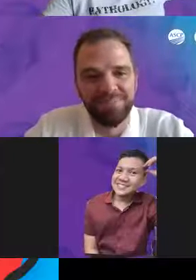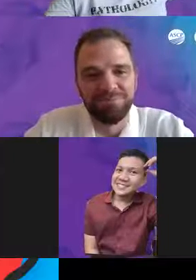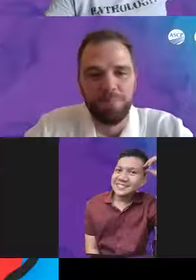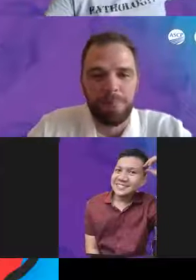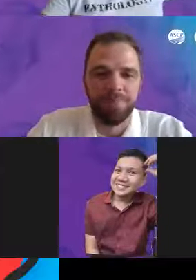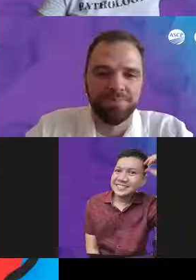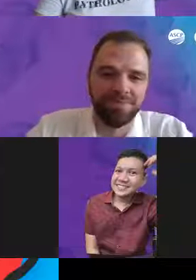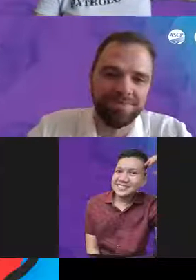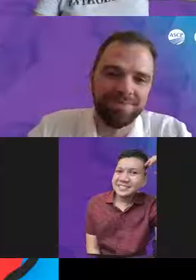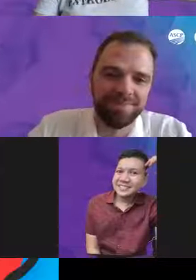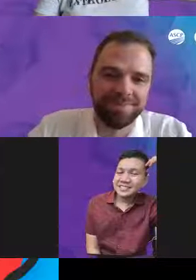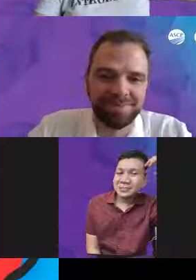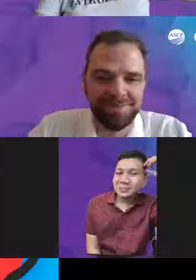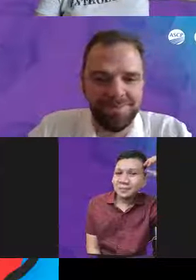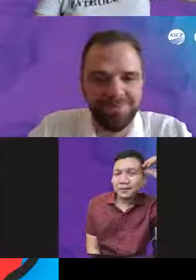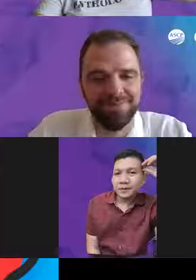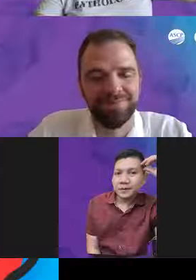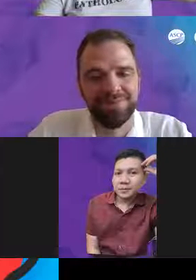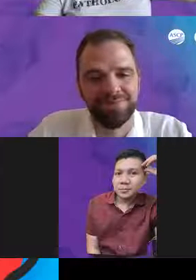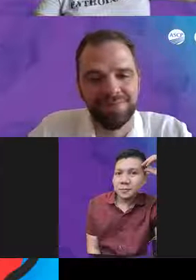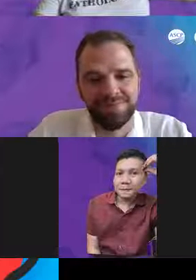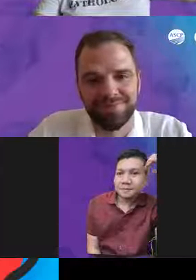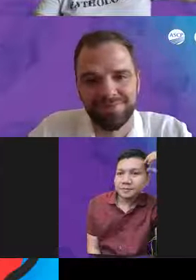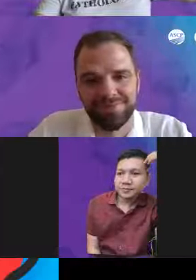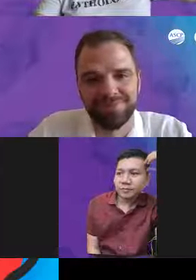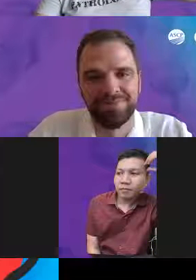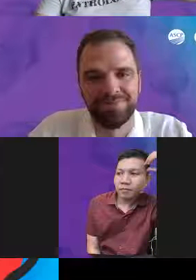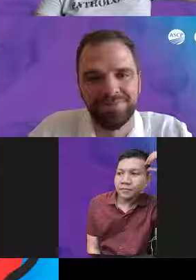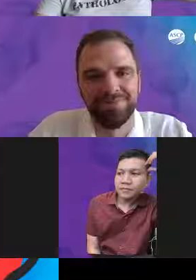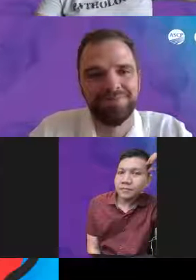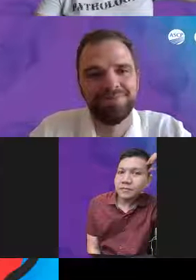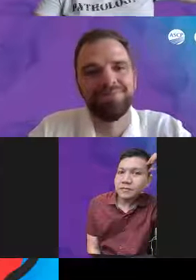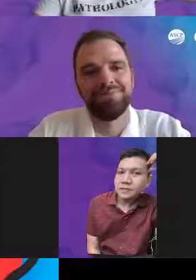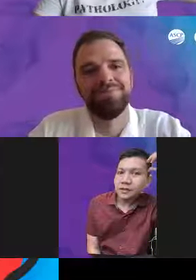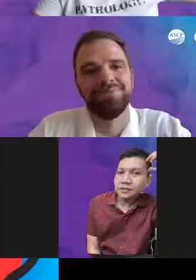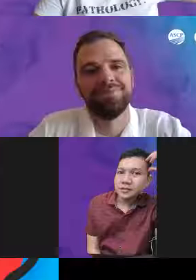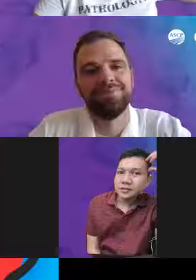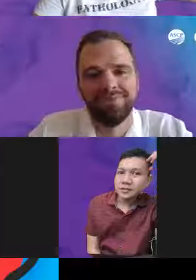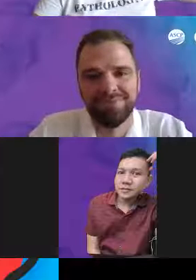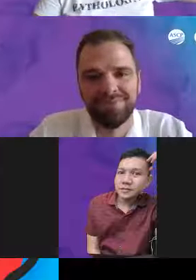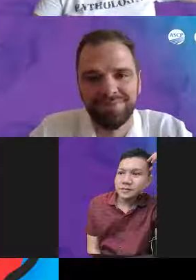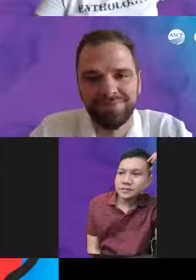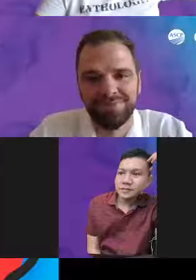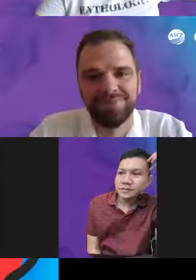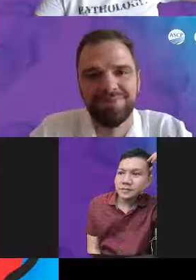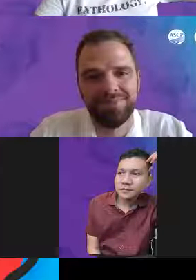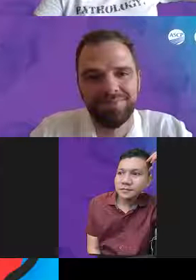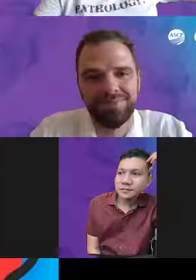here. Woo. All right, so we do have more that were submitted.